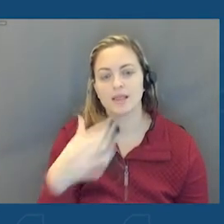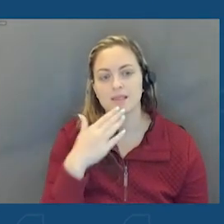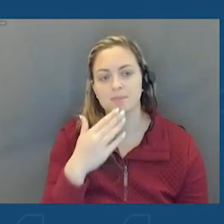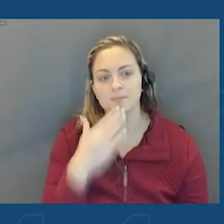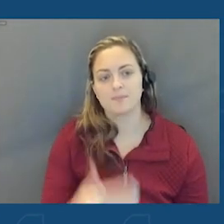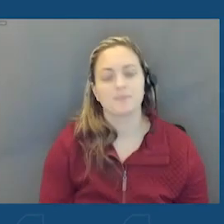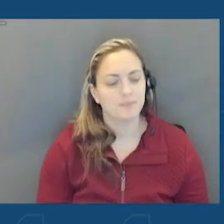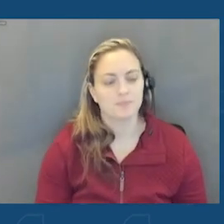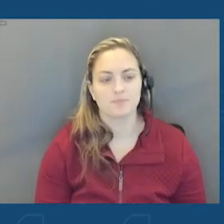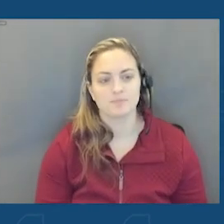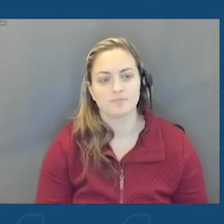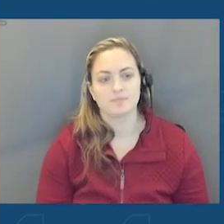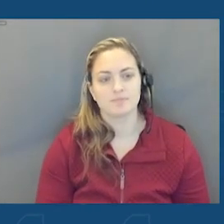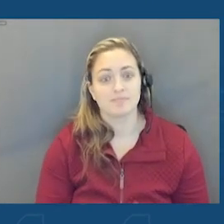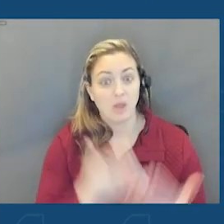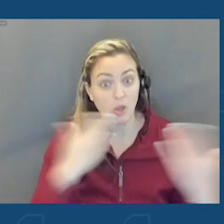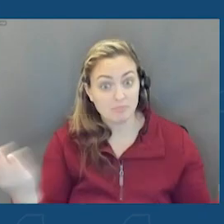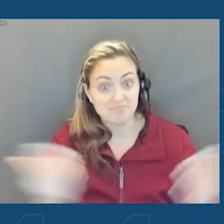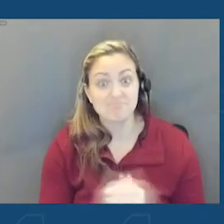Good.